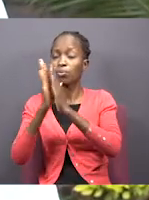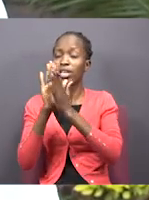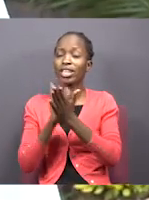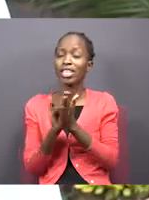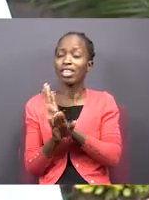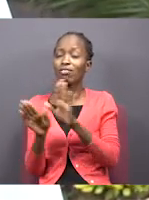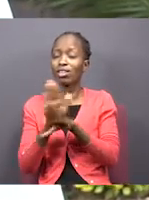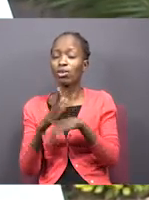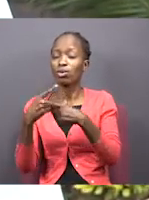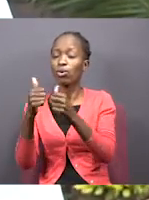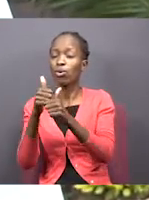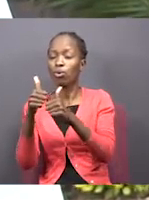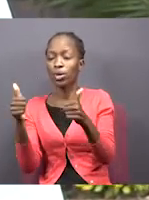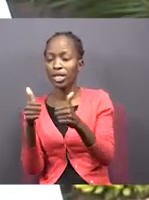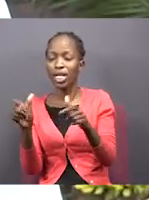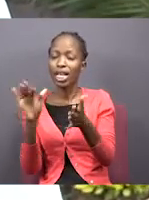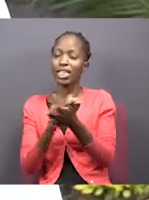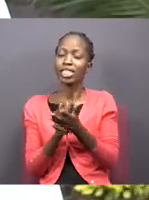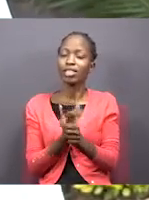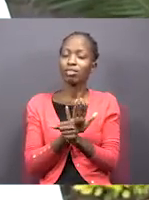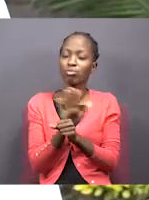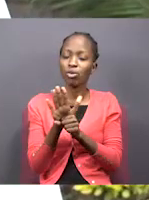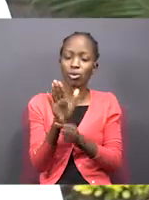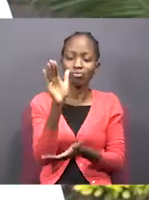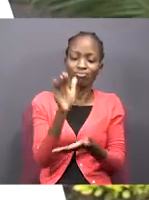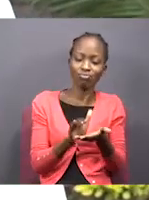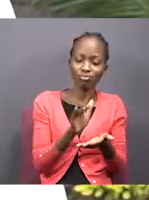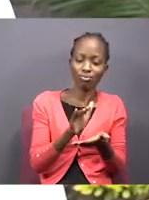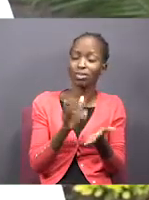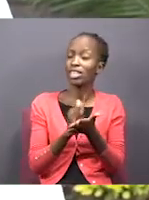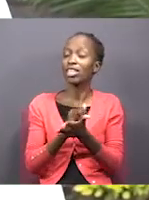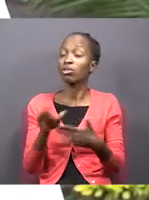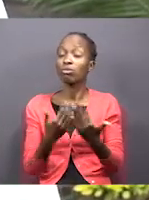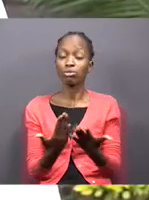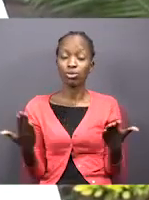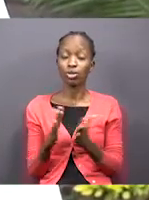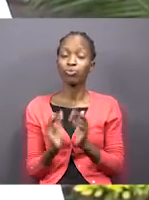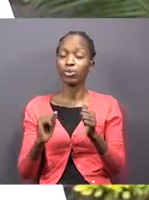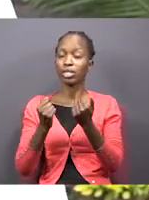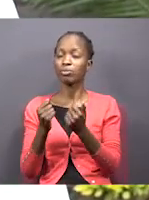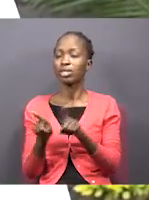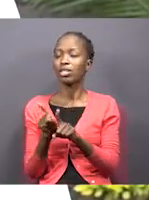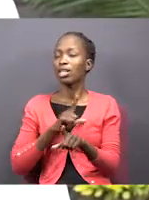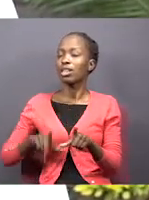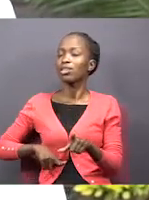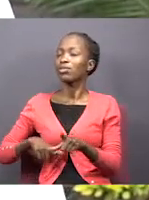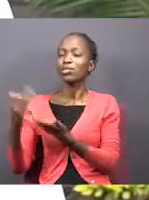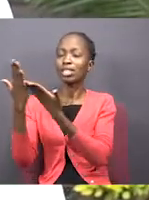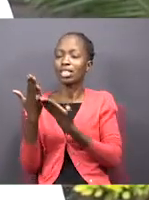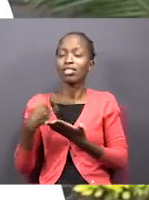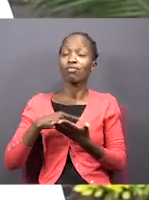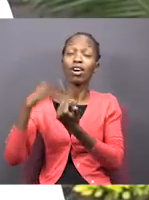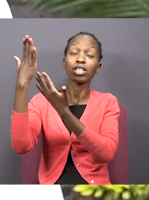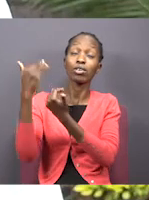pray that all will be well, that the COVID will go down, O Lord, that it will be safe and sound. And O Lord, please give us